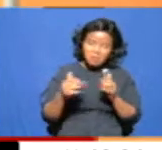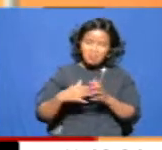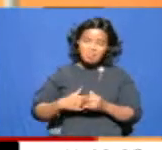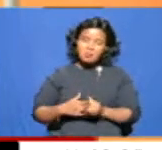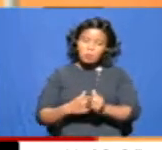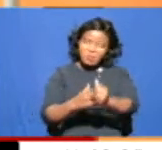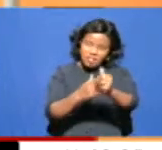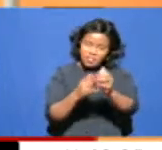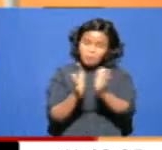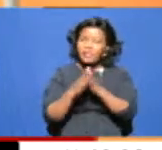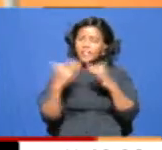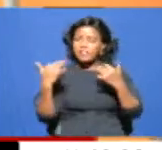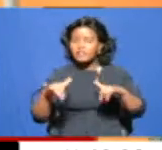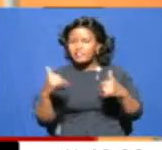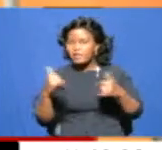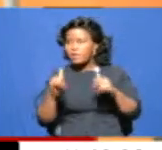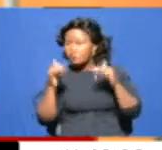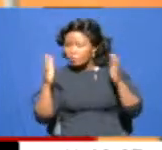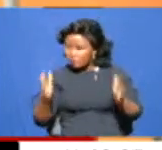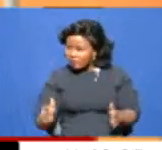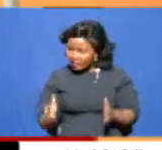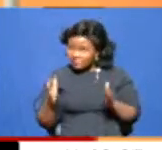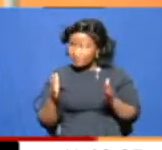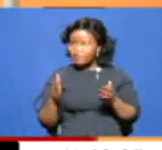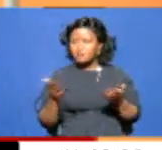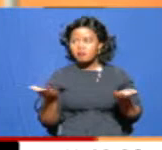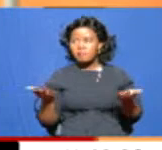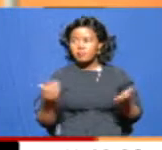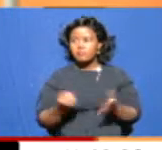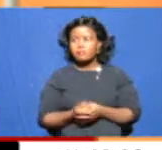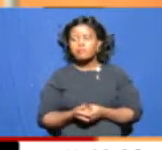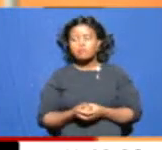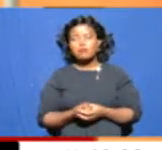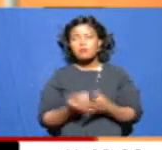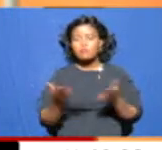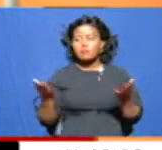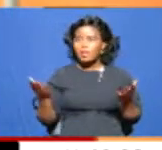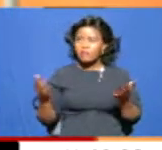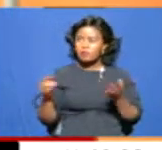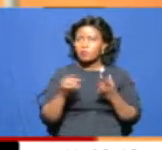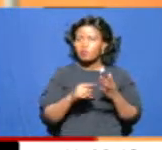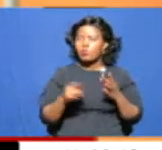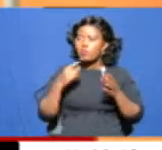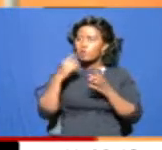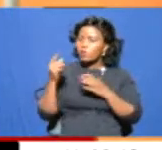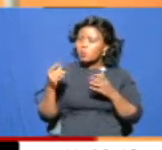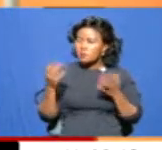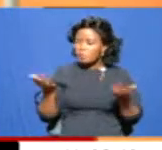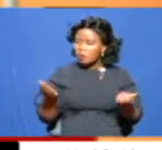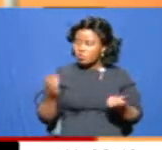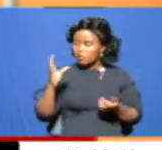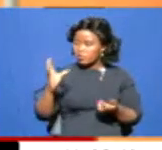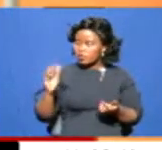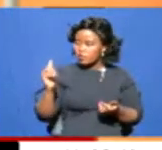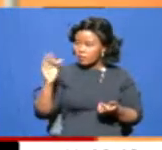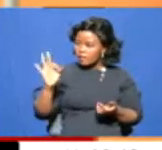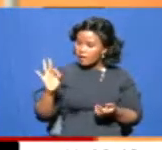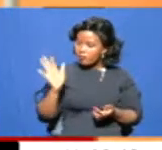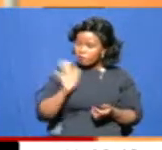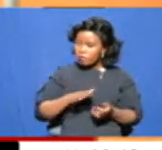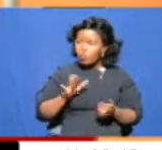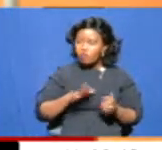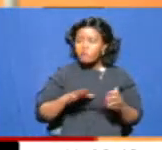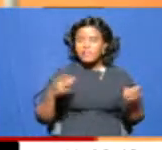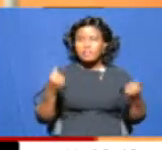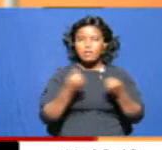and whatnot. So back to what we were talking about, and we were talking about the CAF Women's Champions League, and